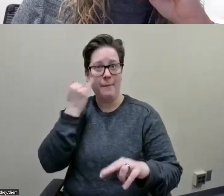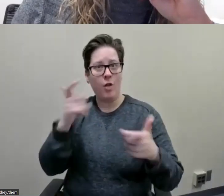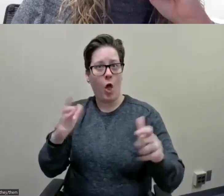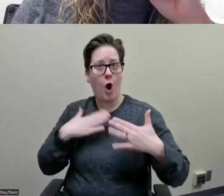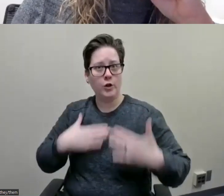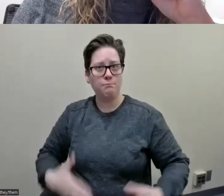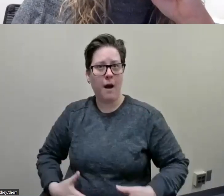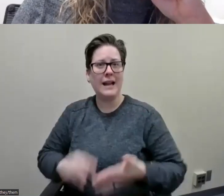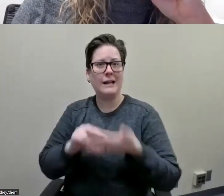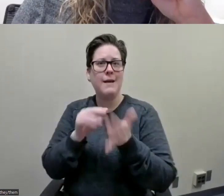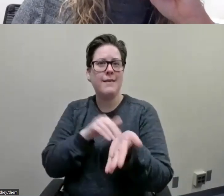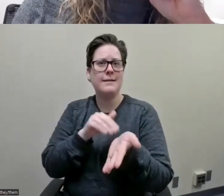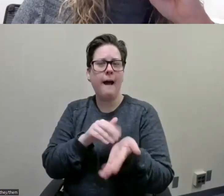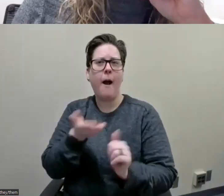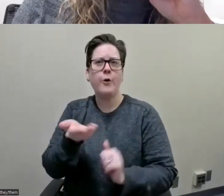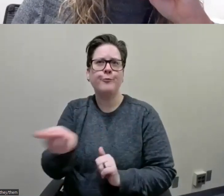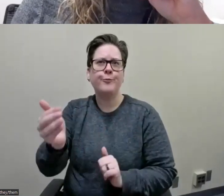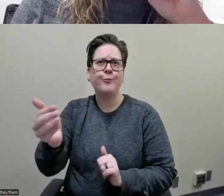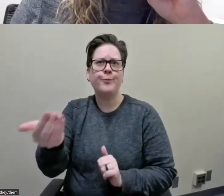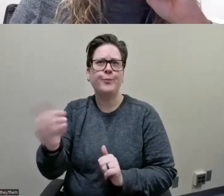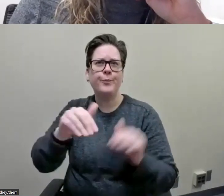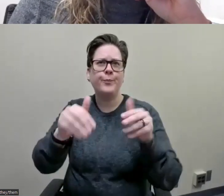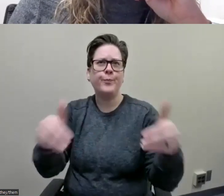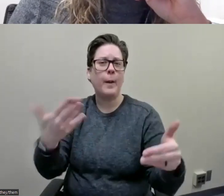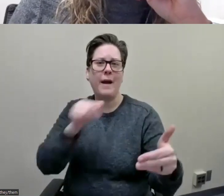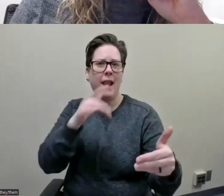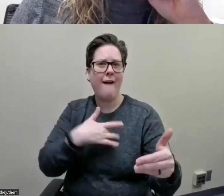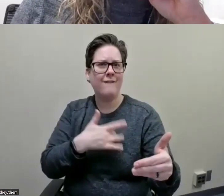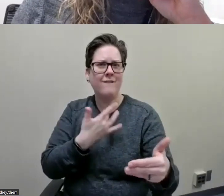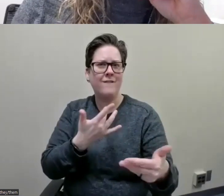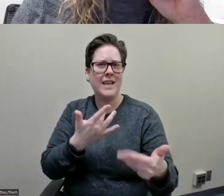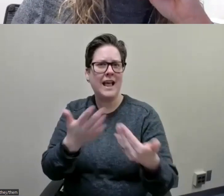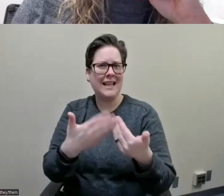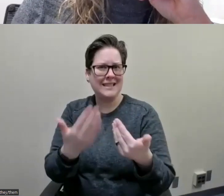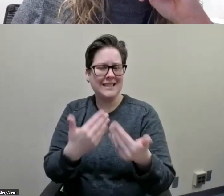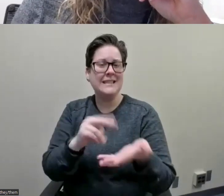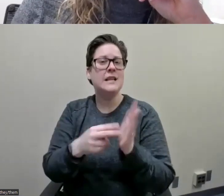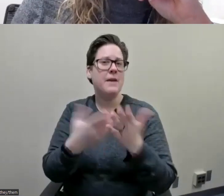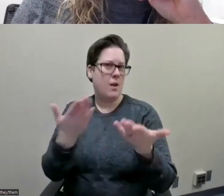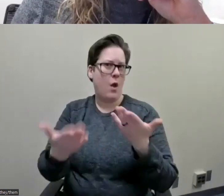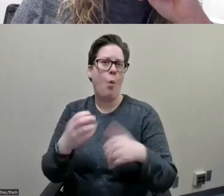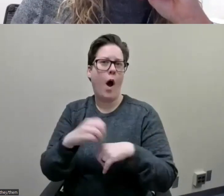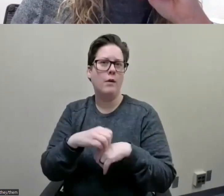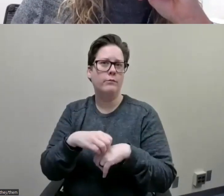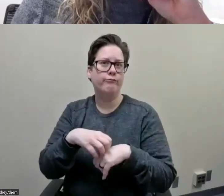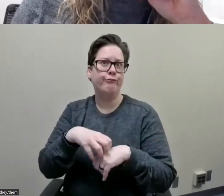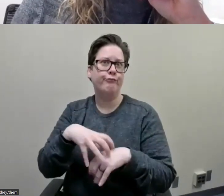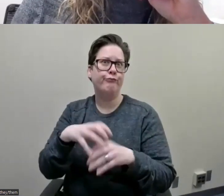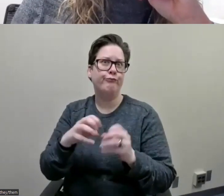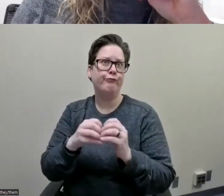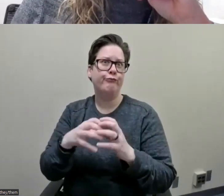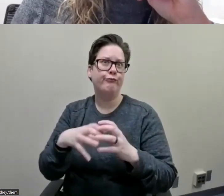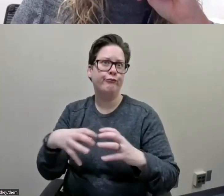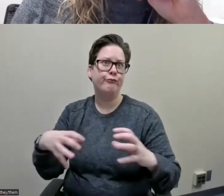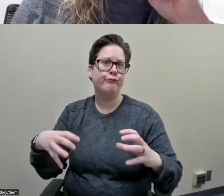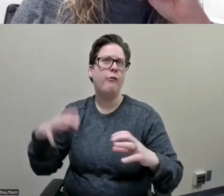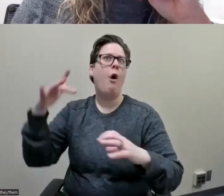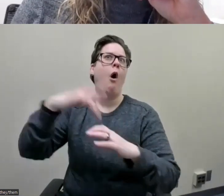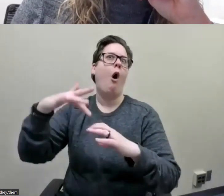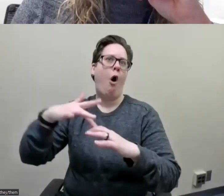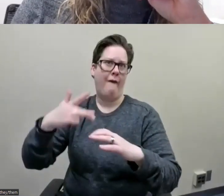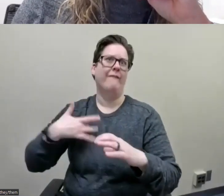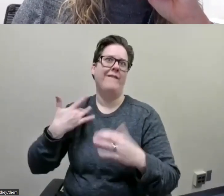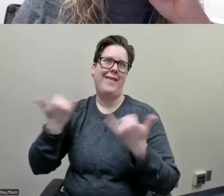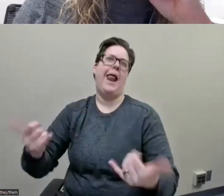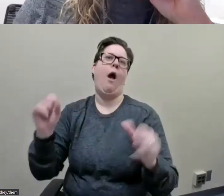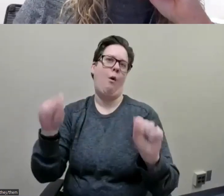to feel. And so a lot of times cancers may go undetected for a longer period of time. Breast cancers may be harder to see if